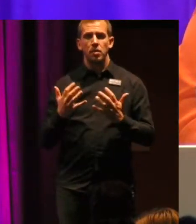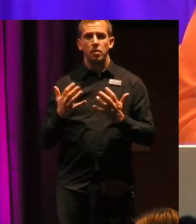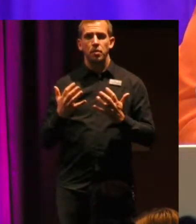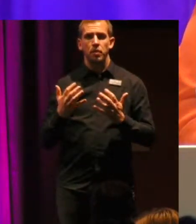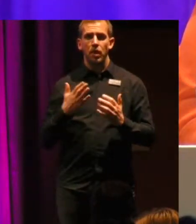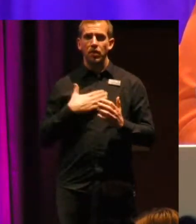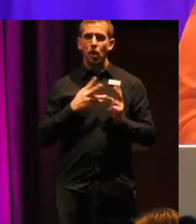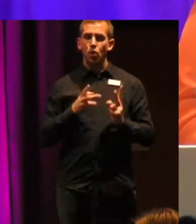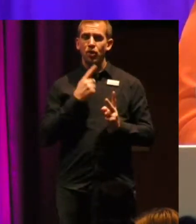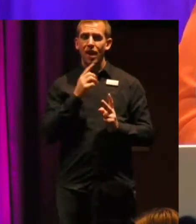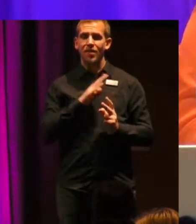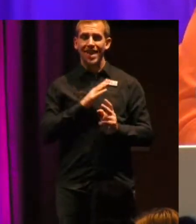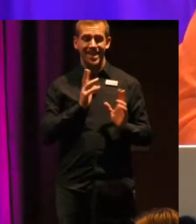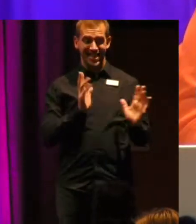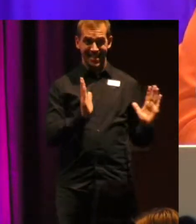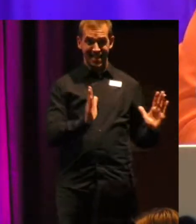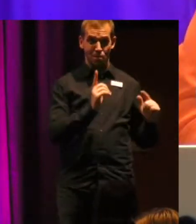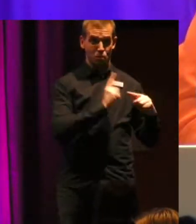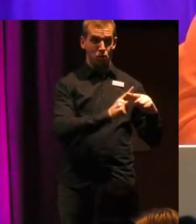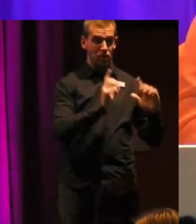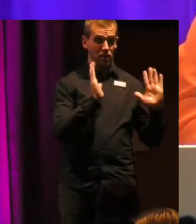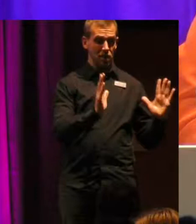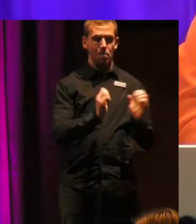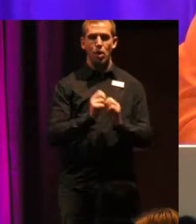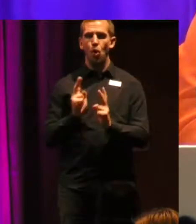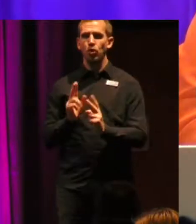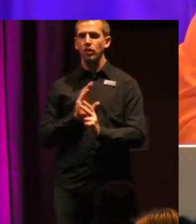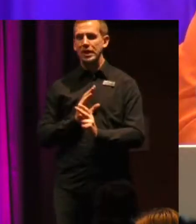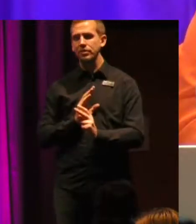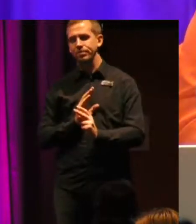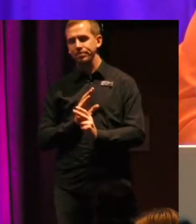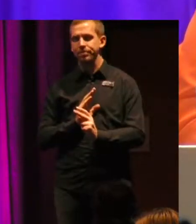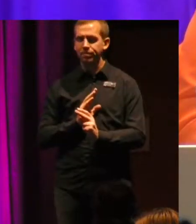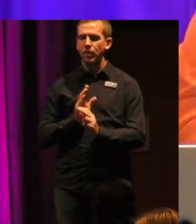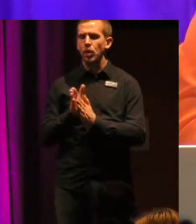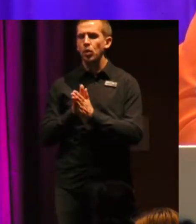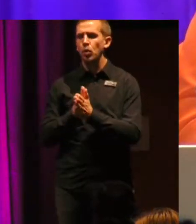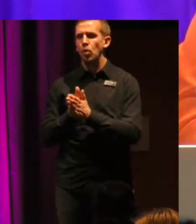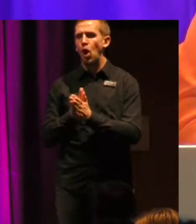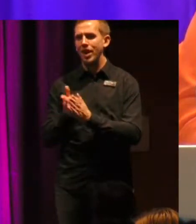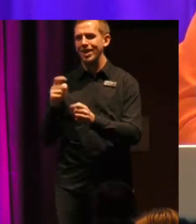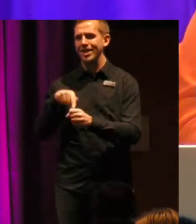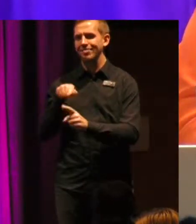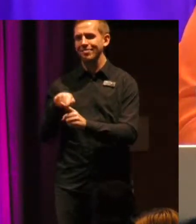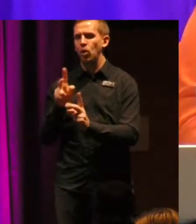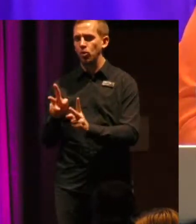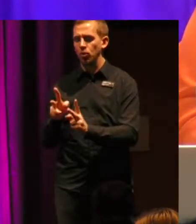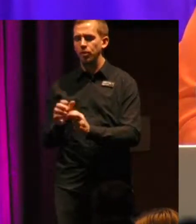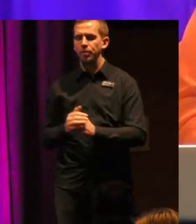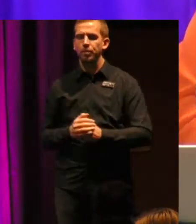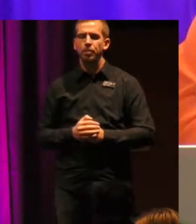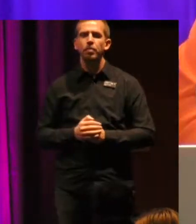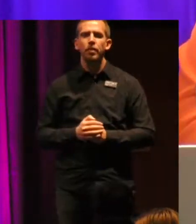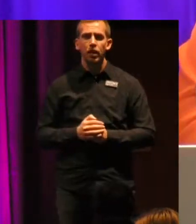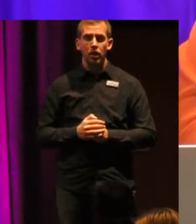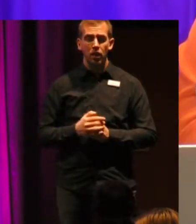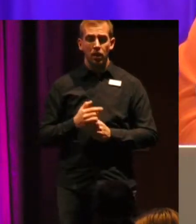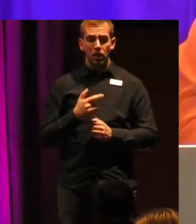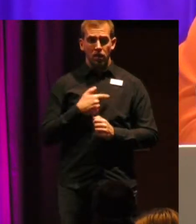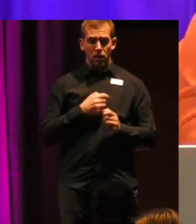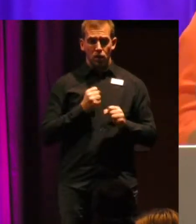are some challenges that have arisen with that as well. We not only work with members of